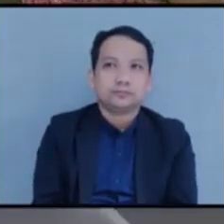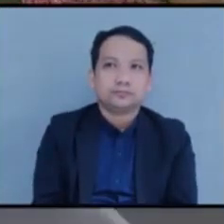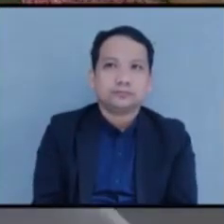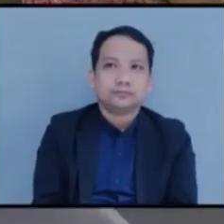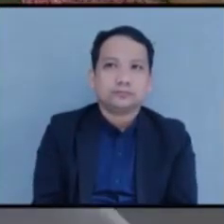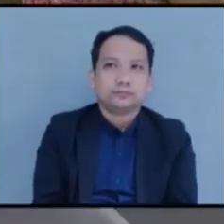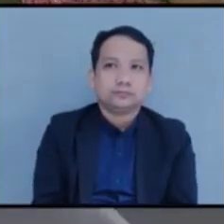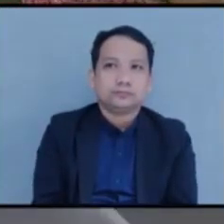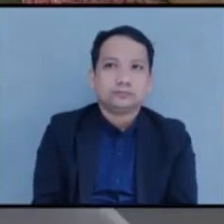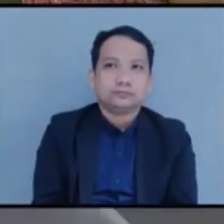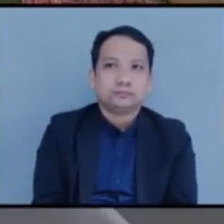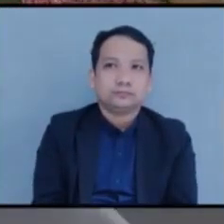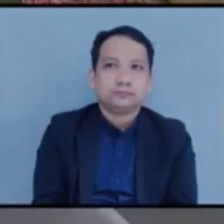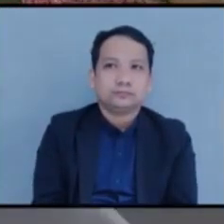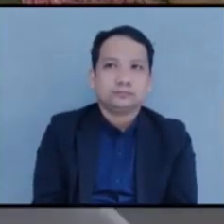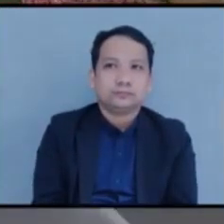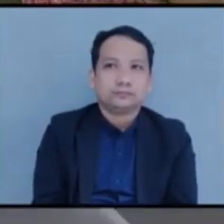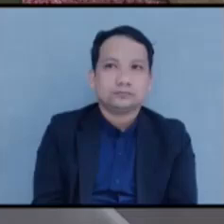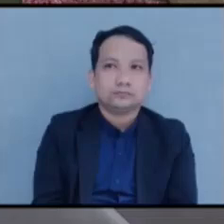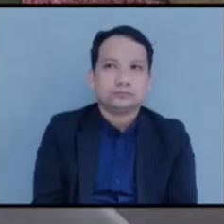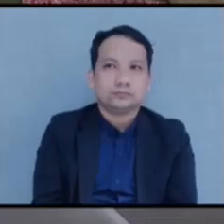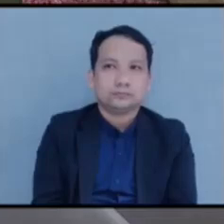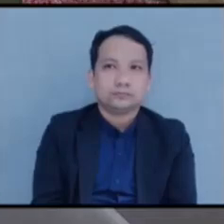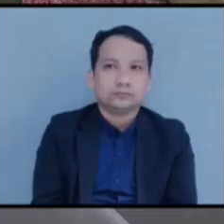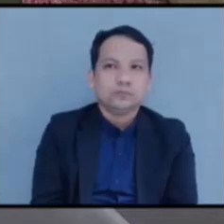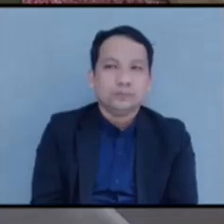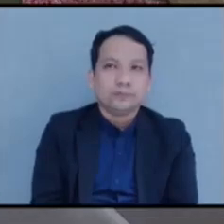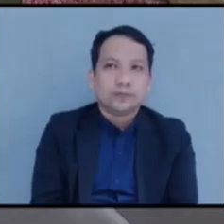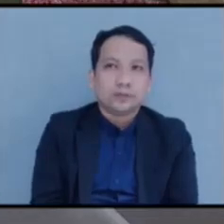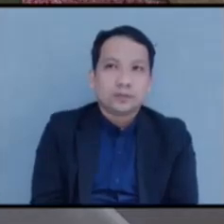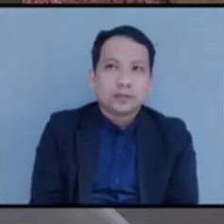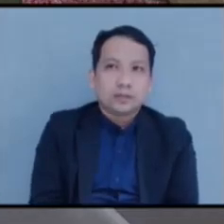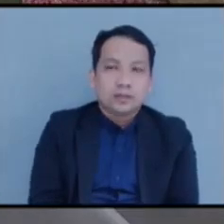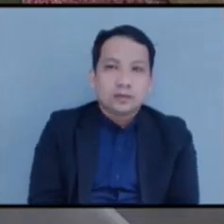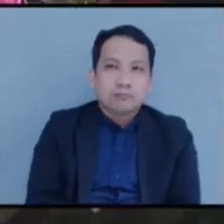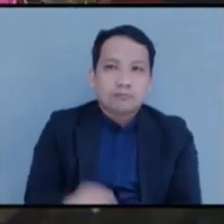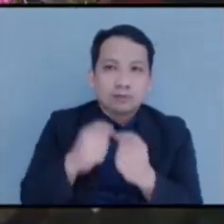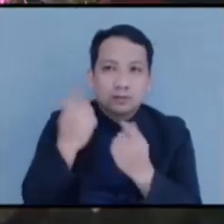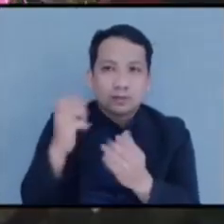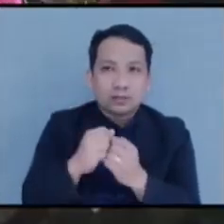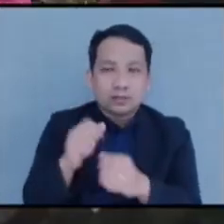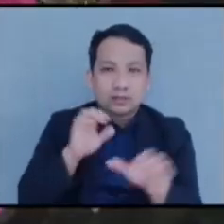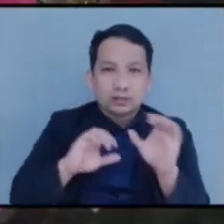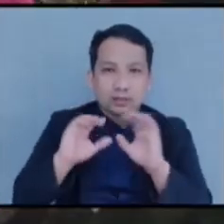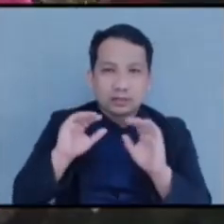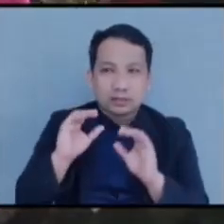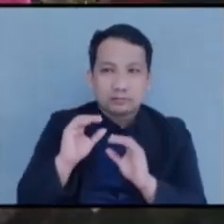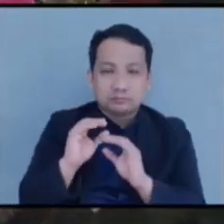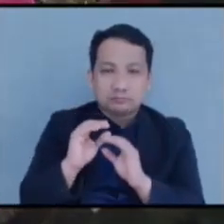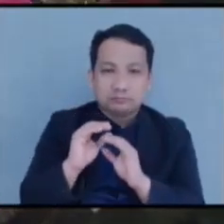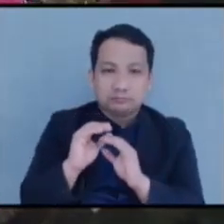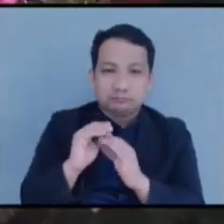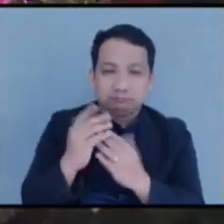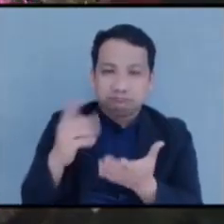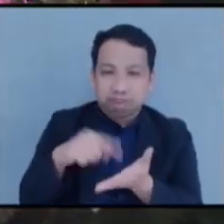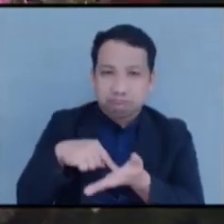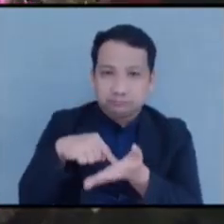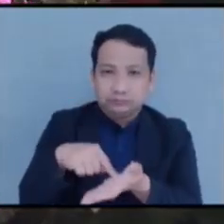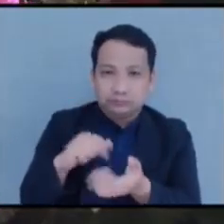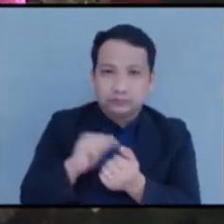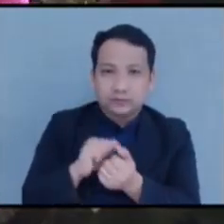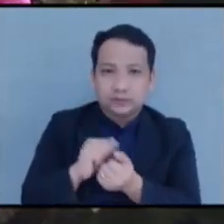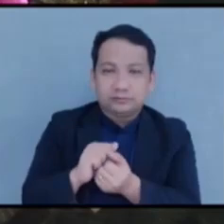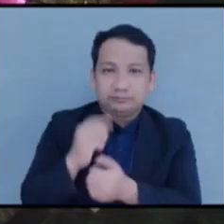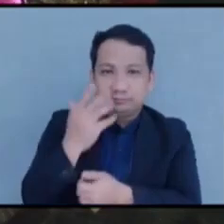join a national pageant soon. Yes, I also plan to continue modeling and beauty